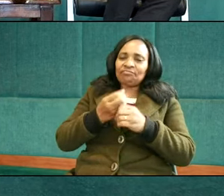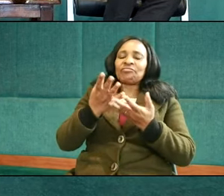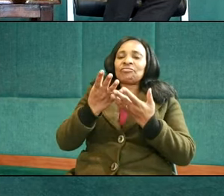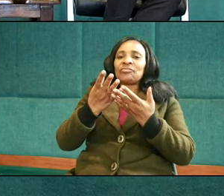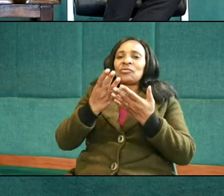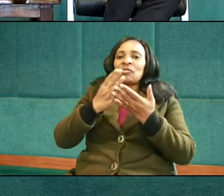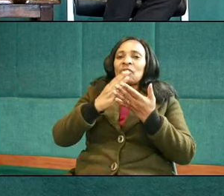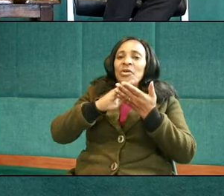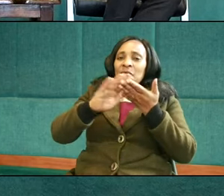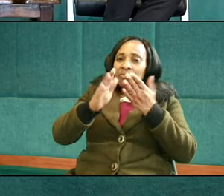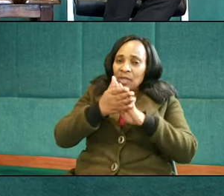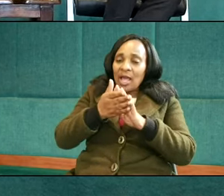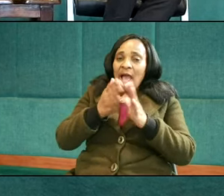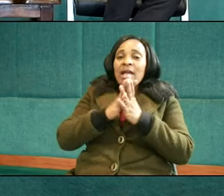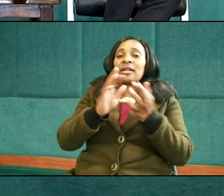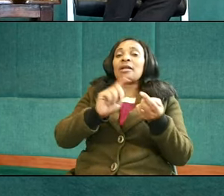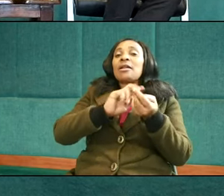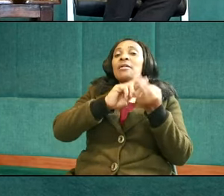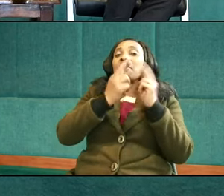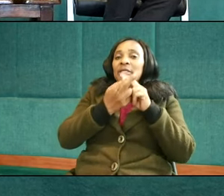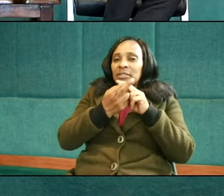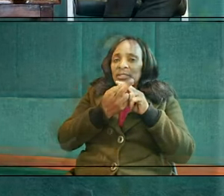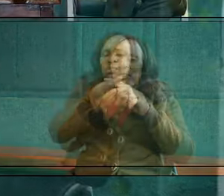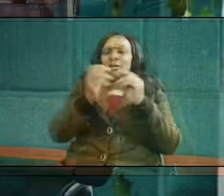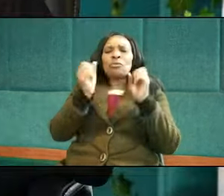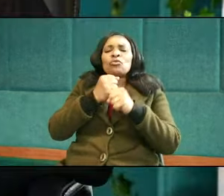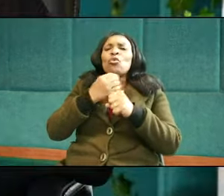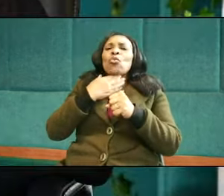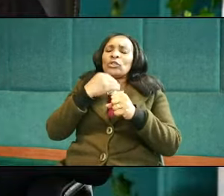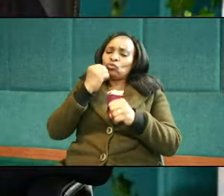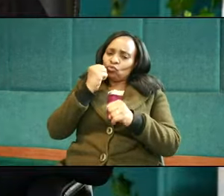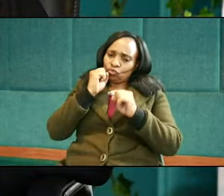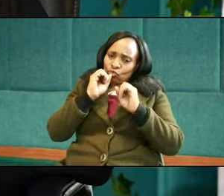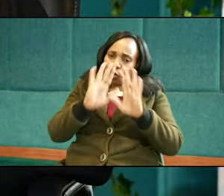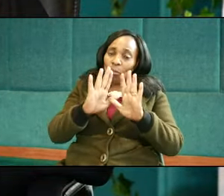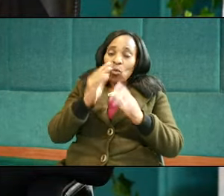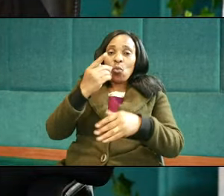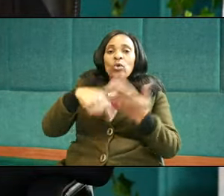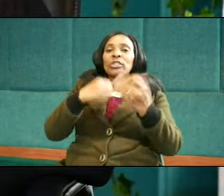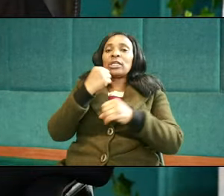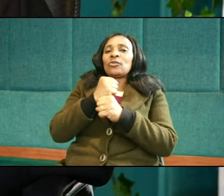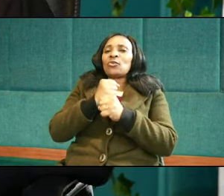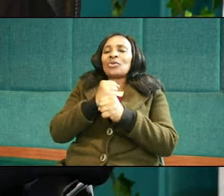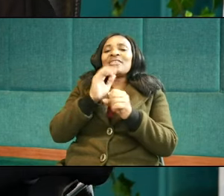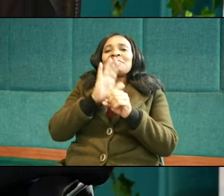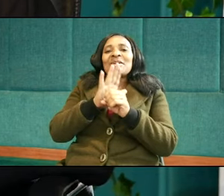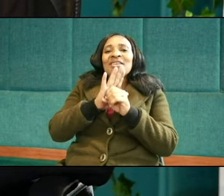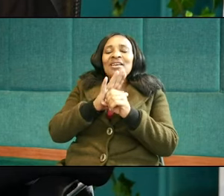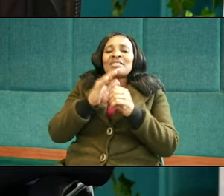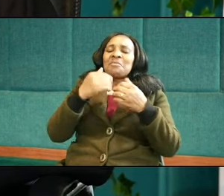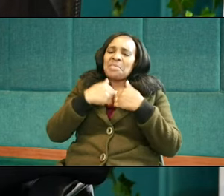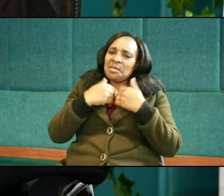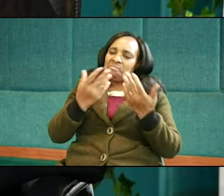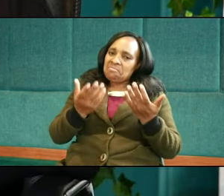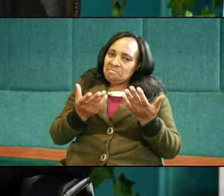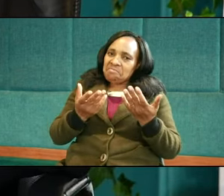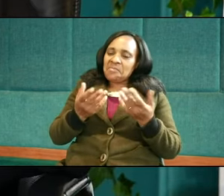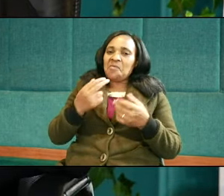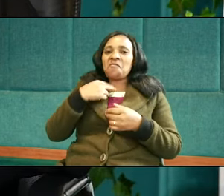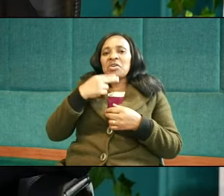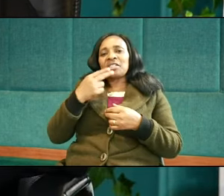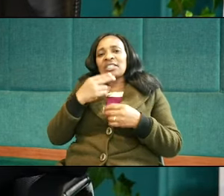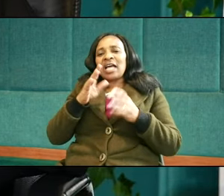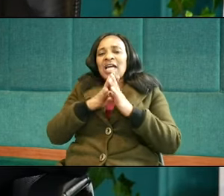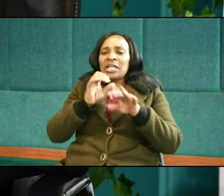is, they don't want to stop what they're doing. As much as outside voices